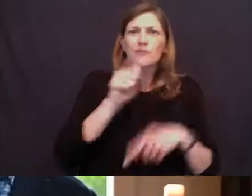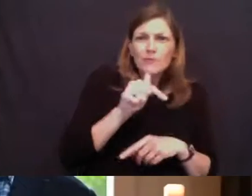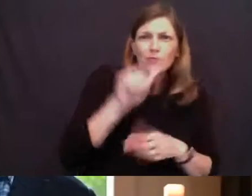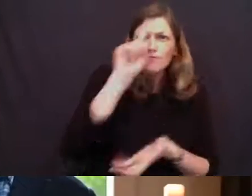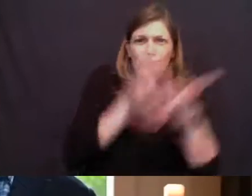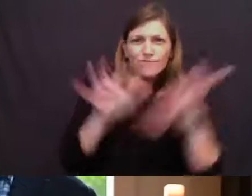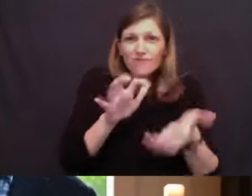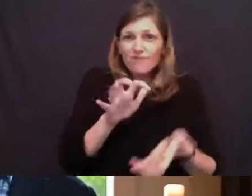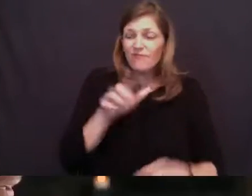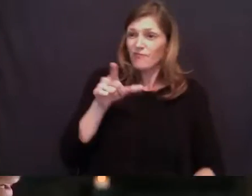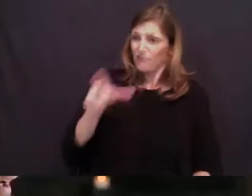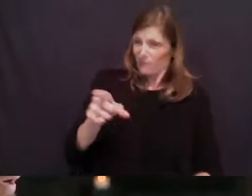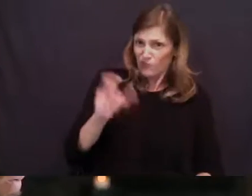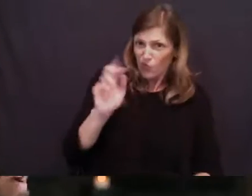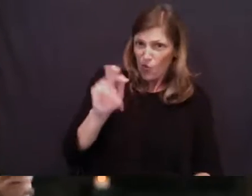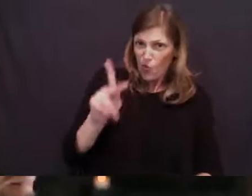okay?